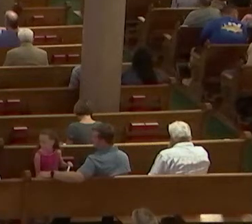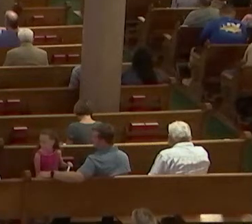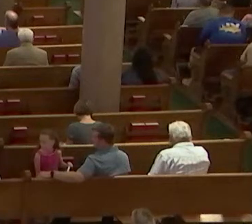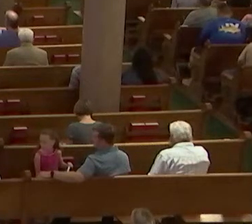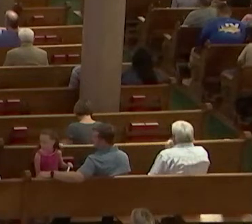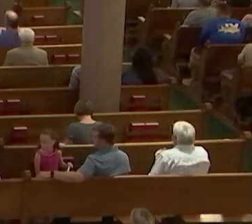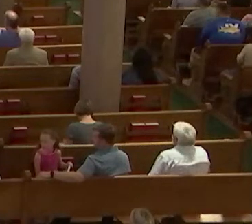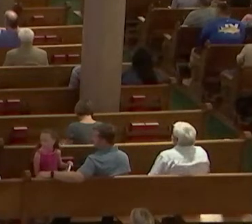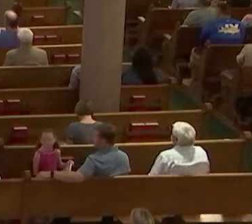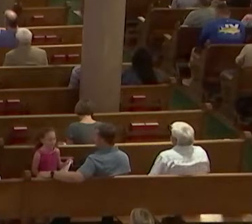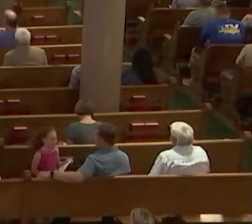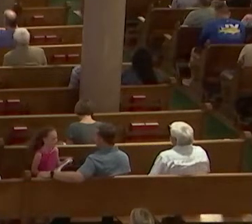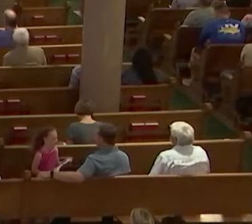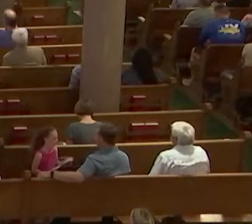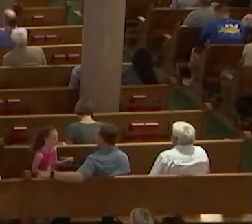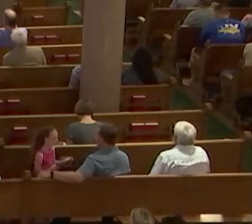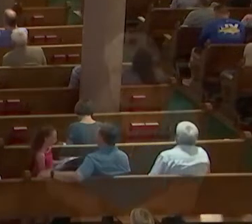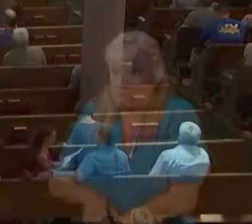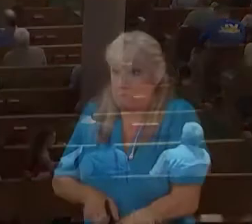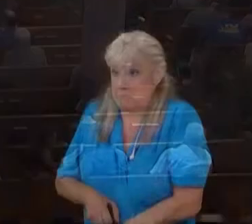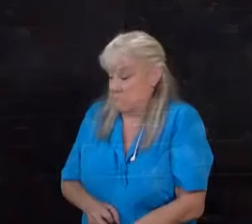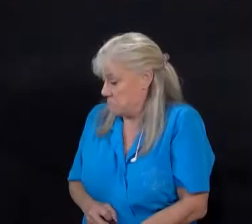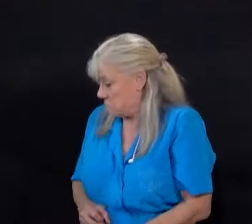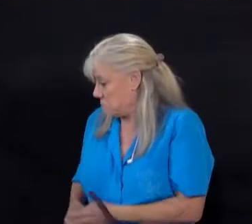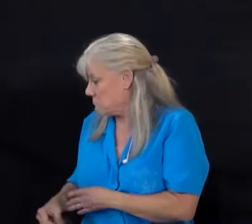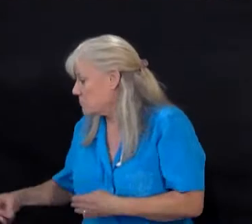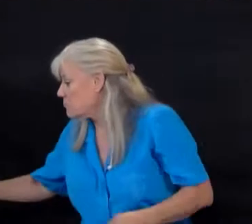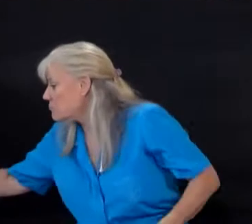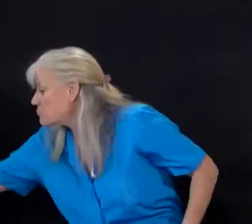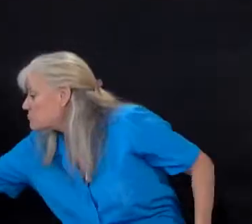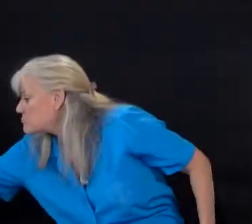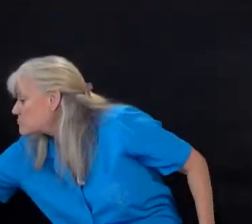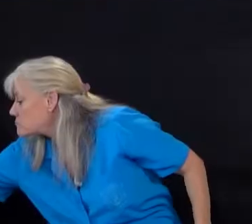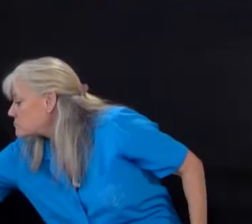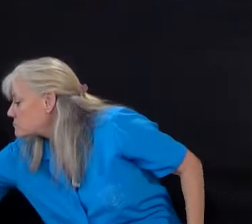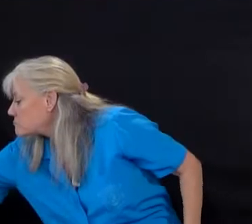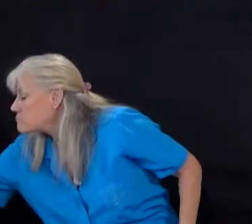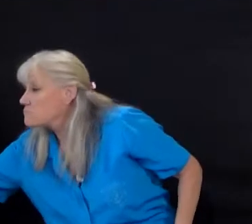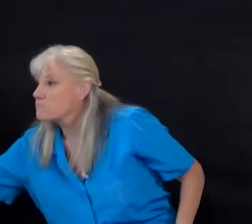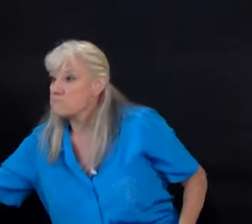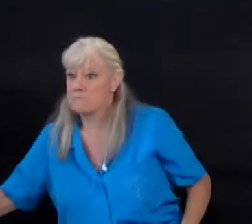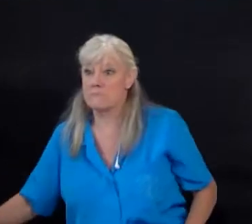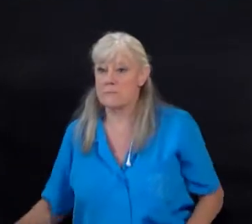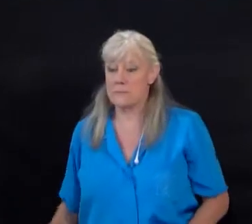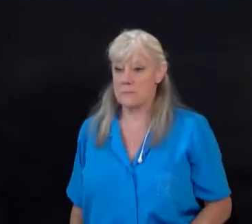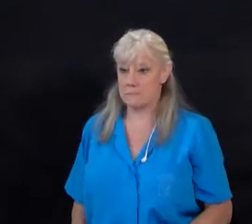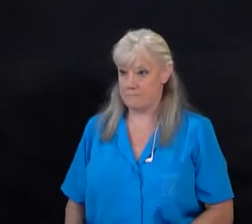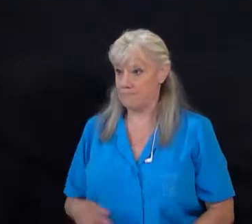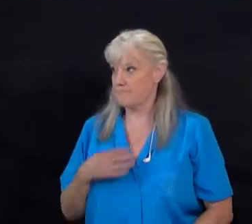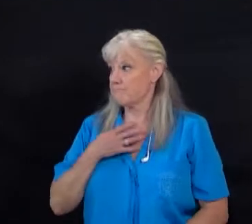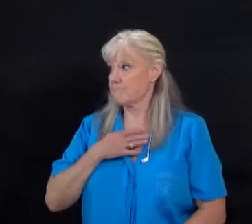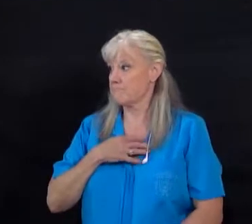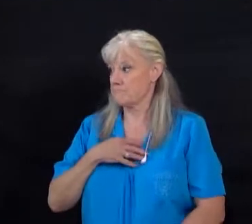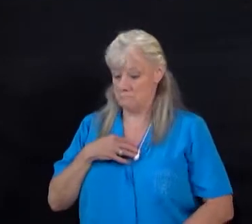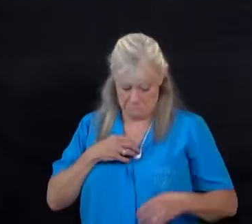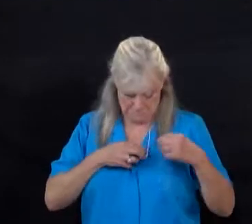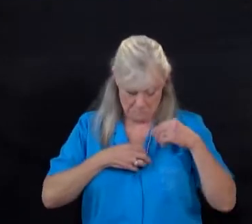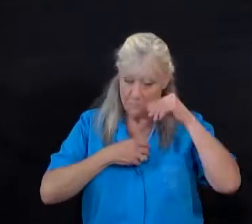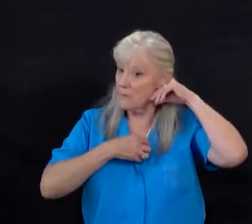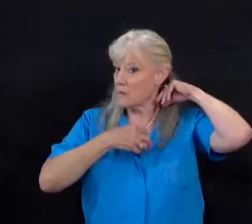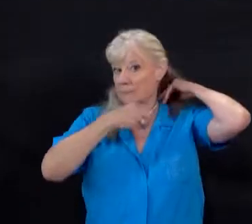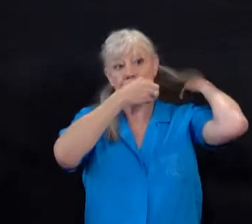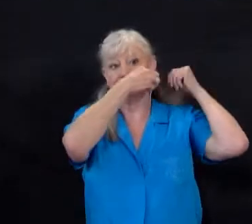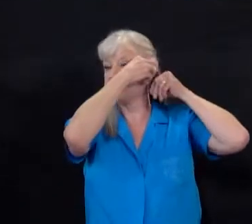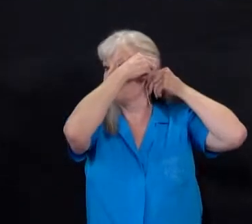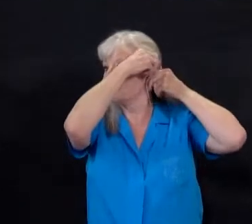Good morning. Welcome to St. Patrick Cathedral. We are glad to have you with us today. If you have a cell phone or